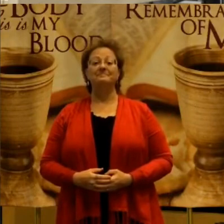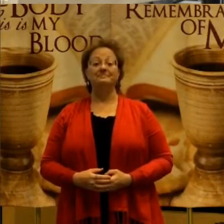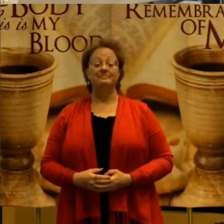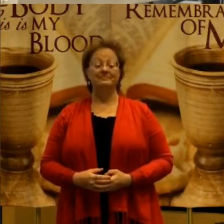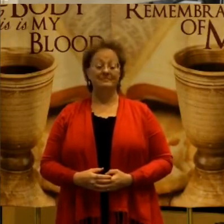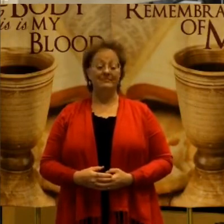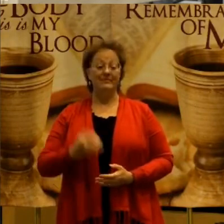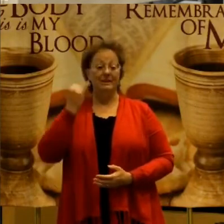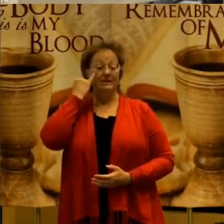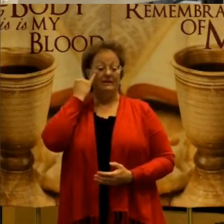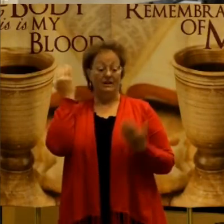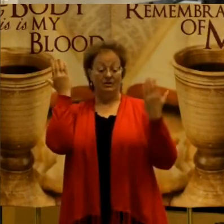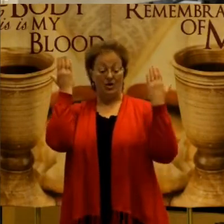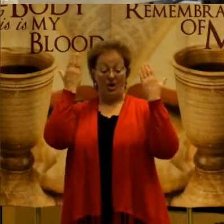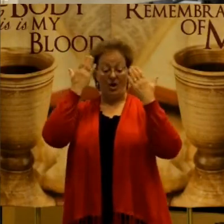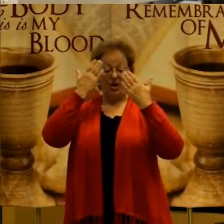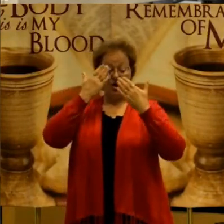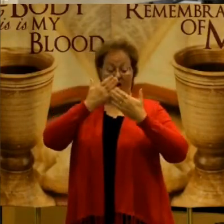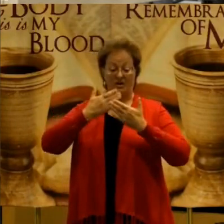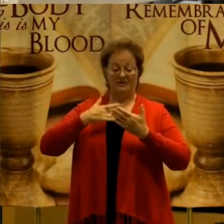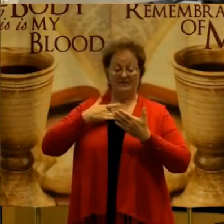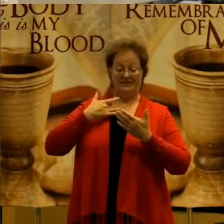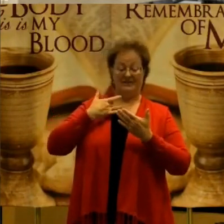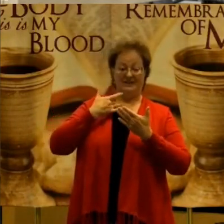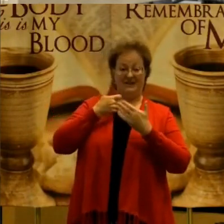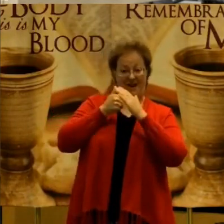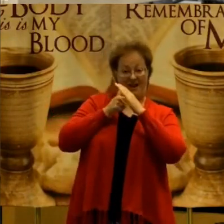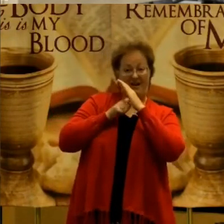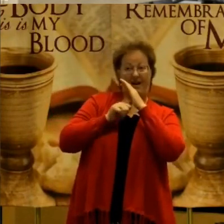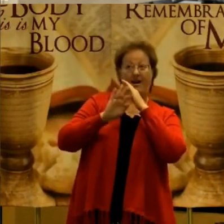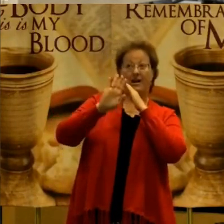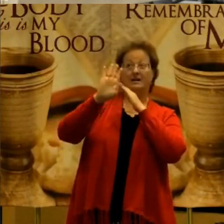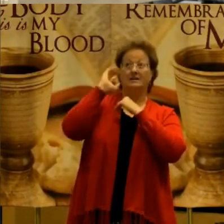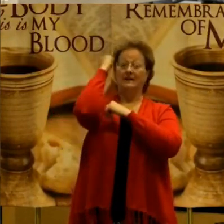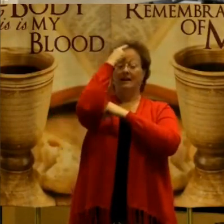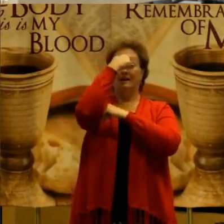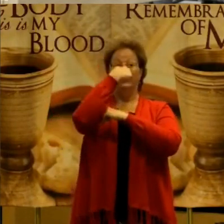all. When darkness seems to hide His